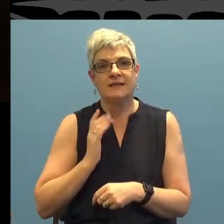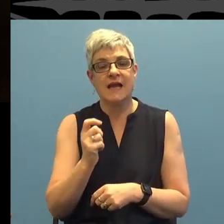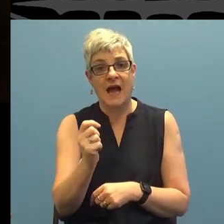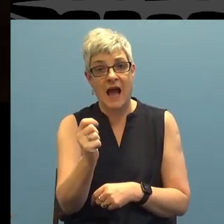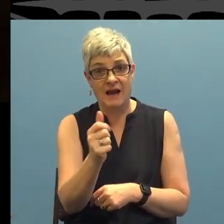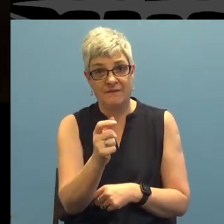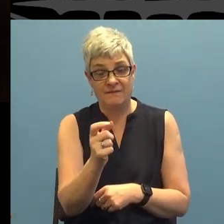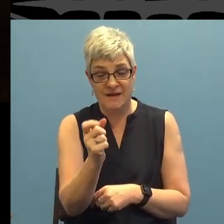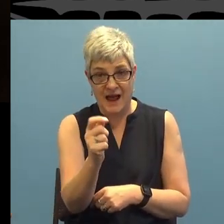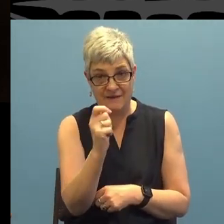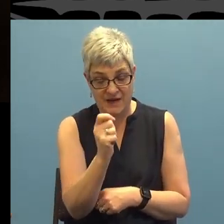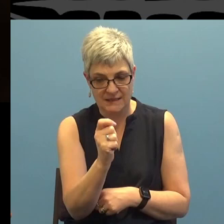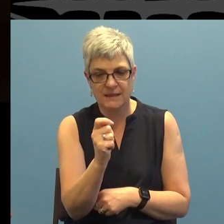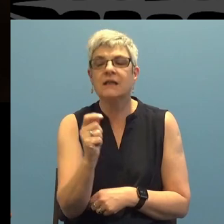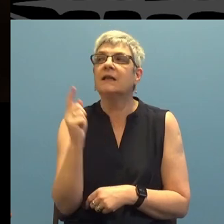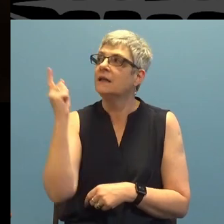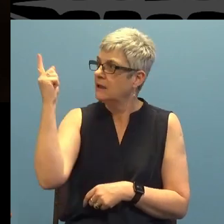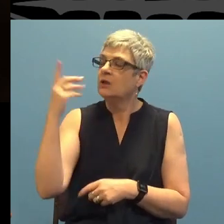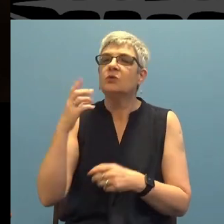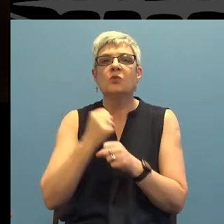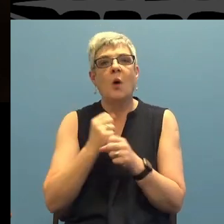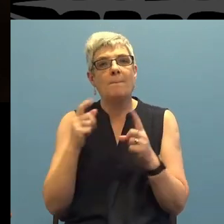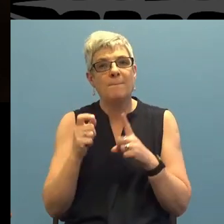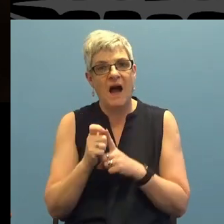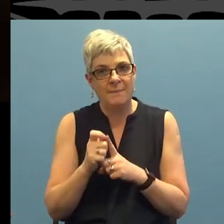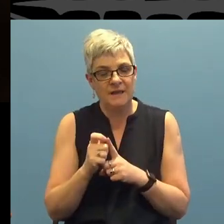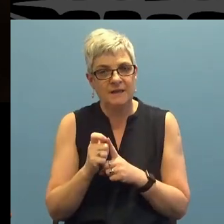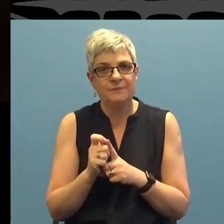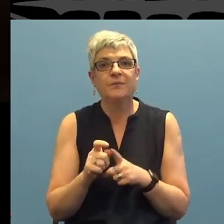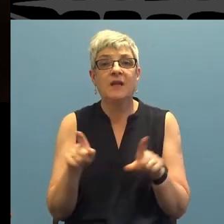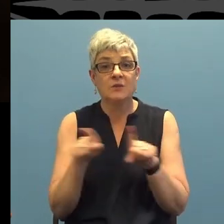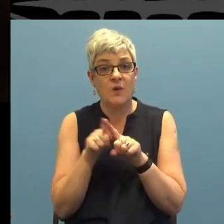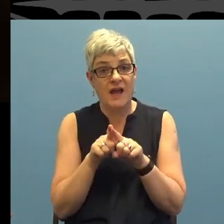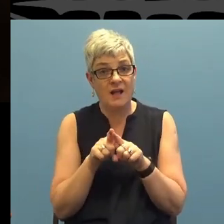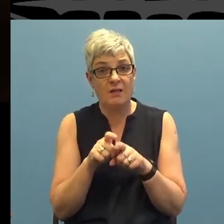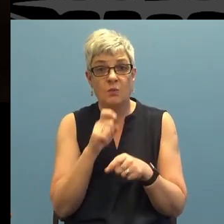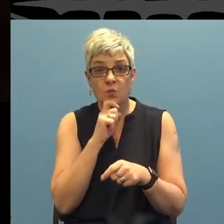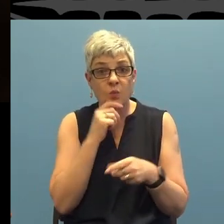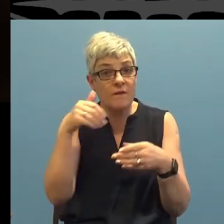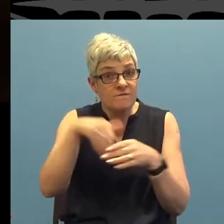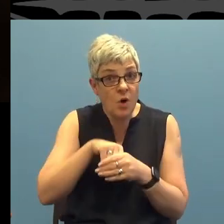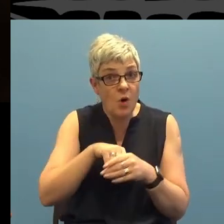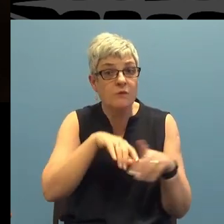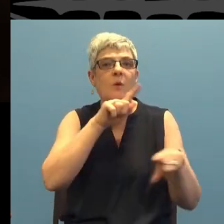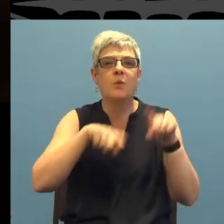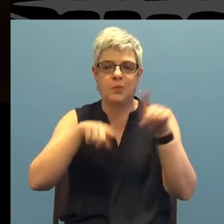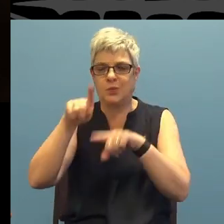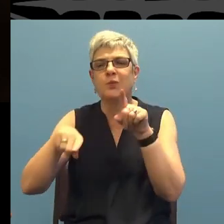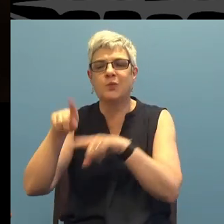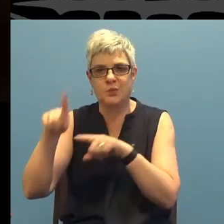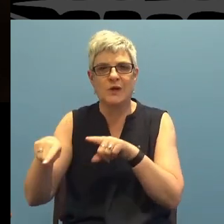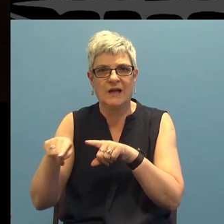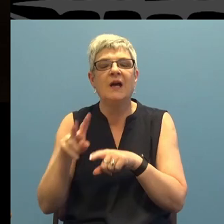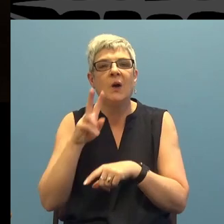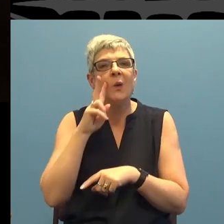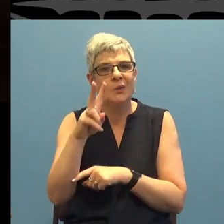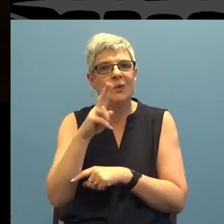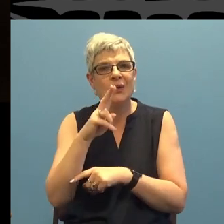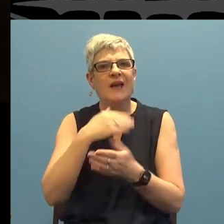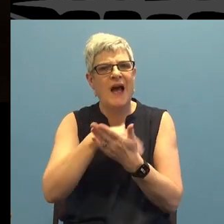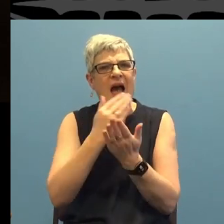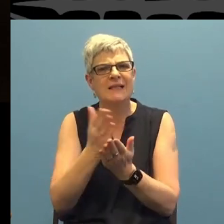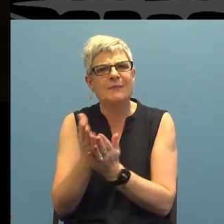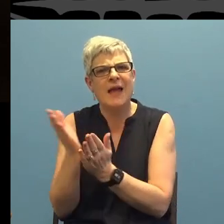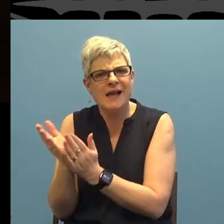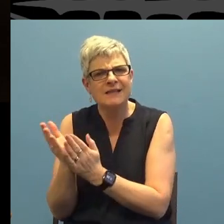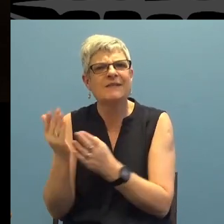name is Gordon Palmer, minister here, and as well as myself taking part in the service, a number of other folk are today, and we're looking at different aspects